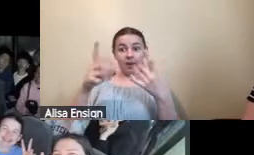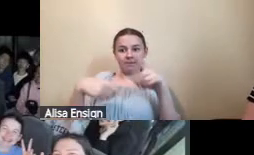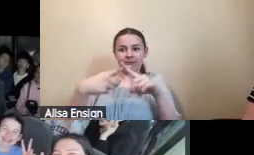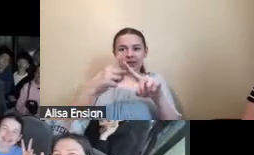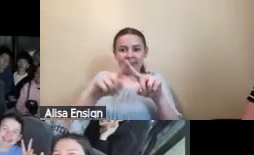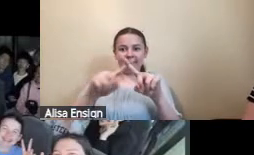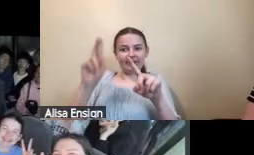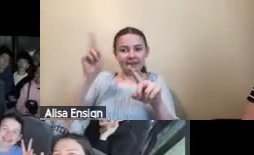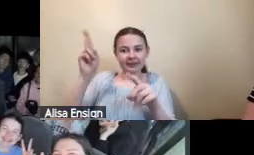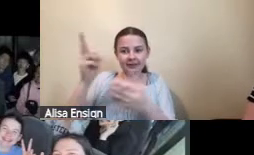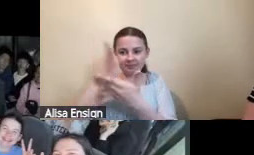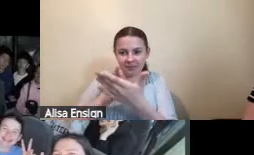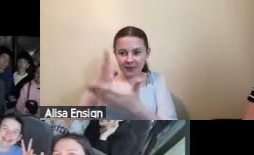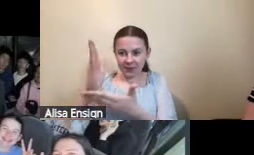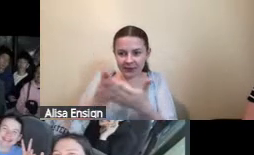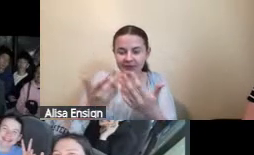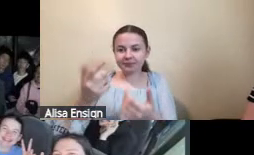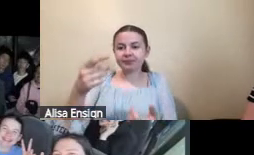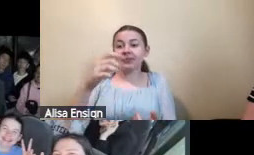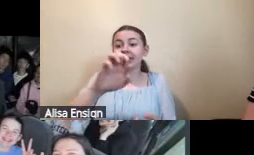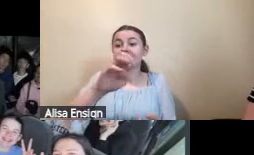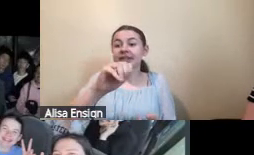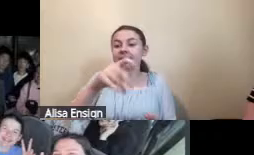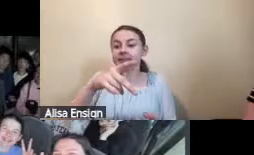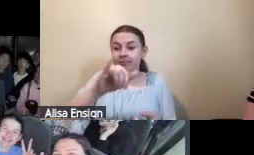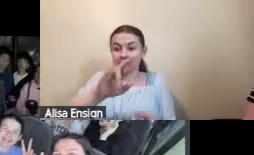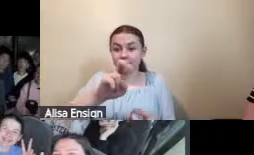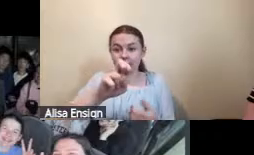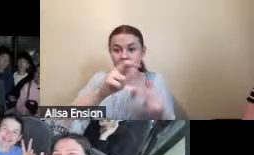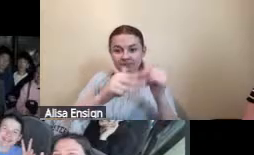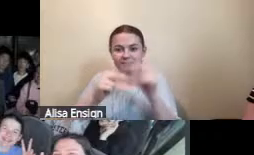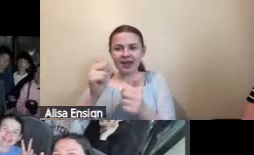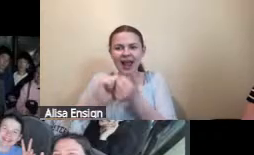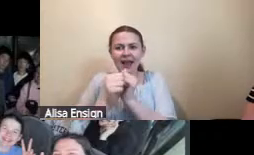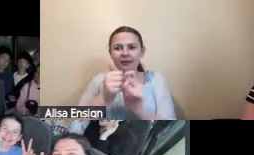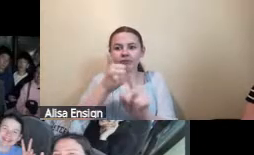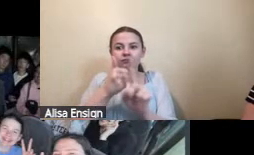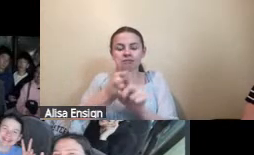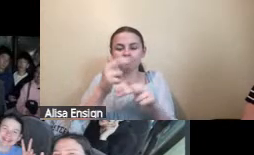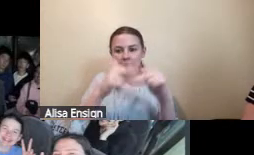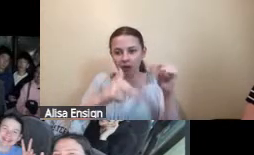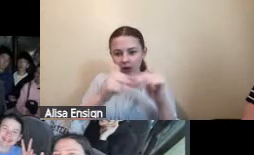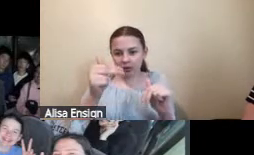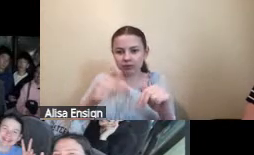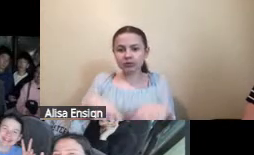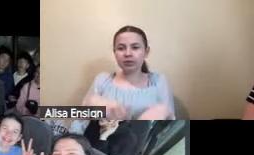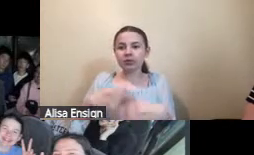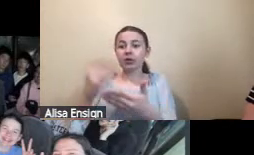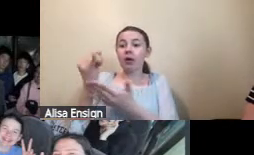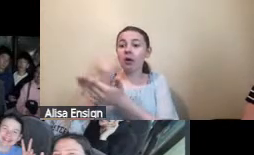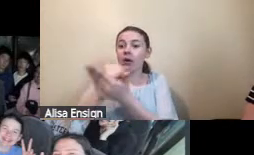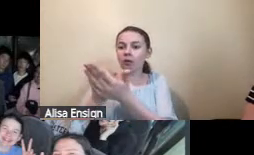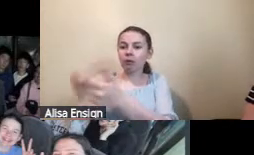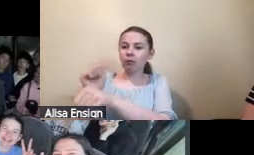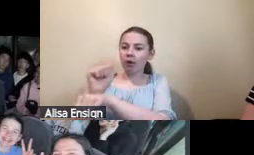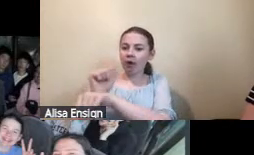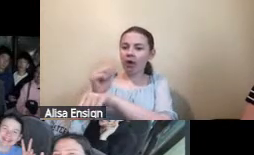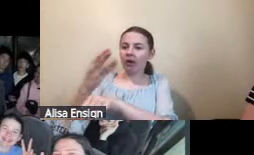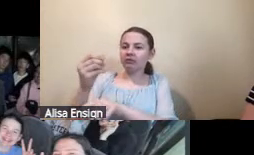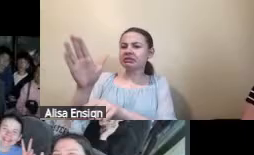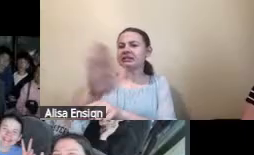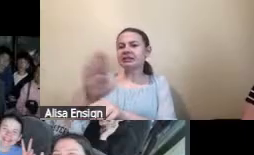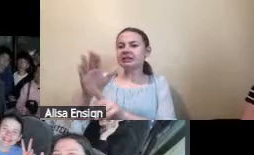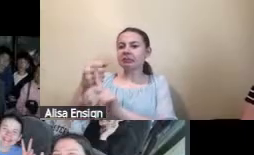I was able to learn a lot about historical things like the Empire State Building, how that was